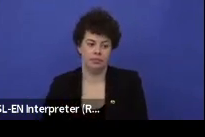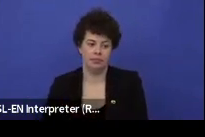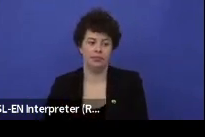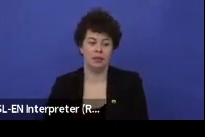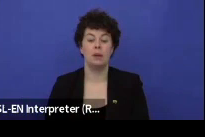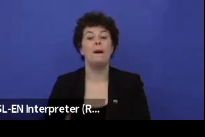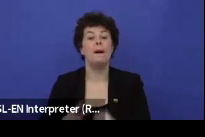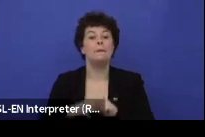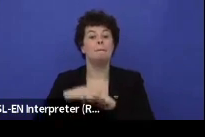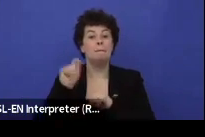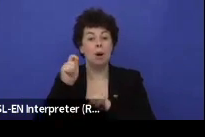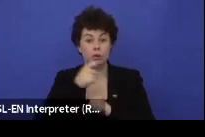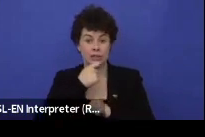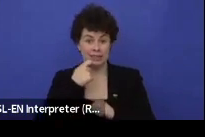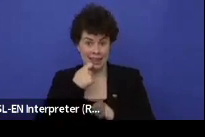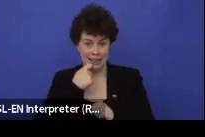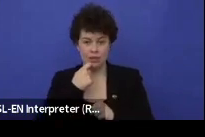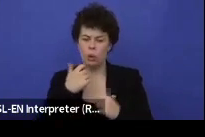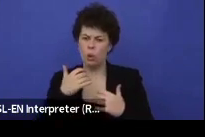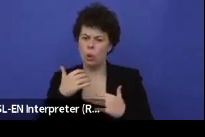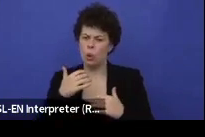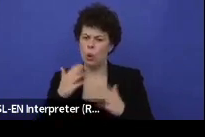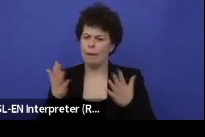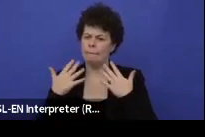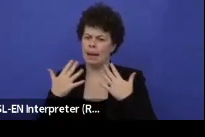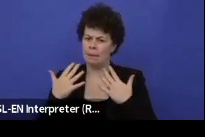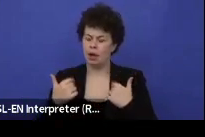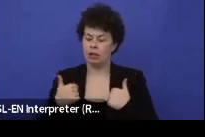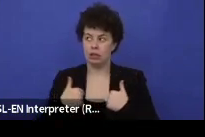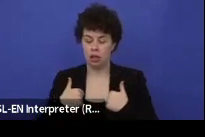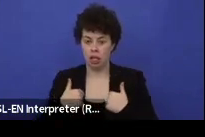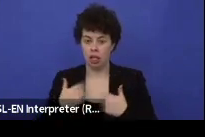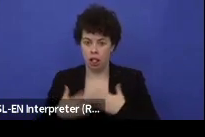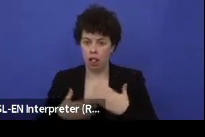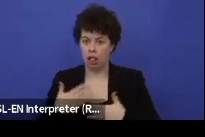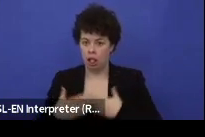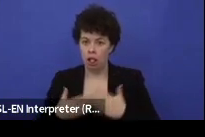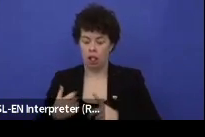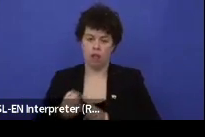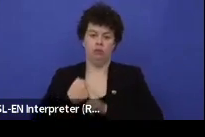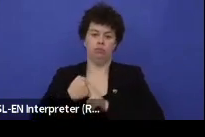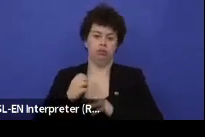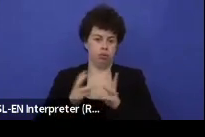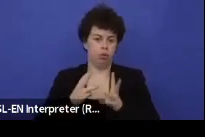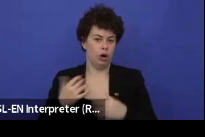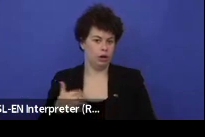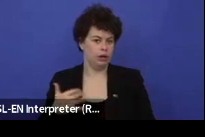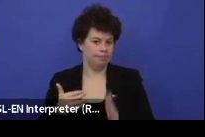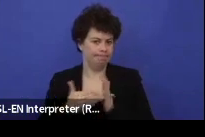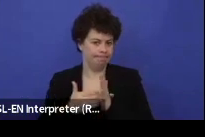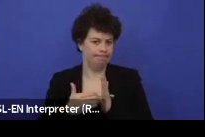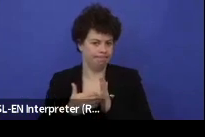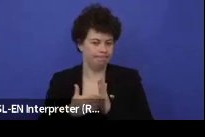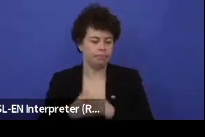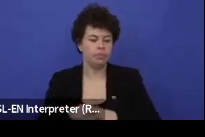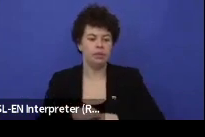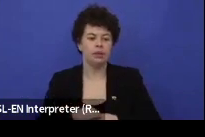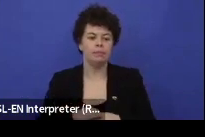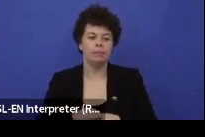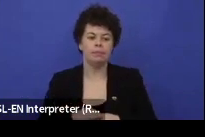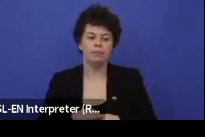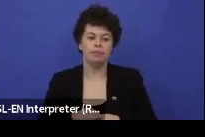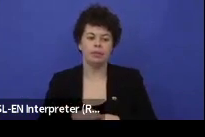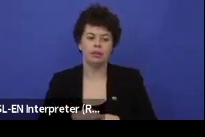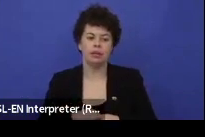said that their menopause had affected their work. And some people had said